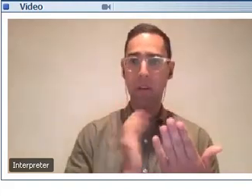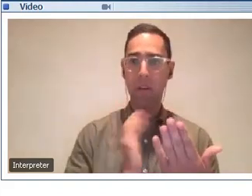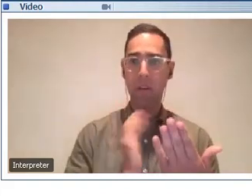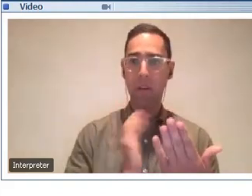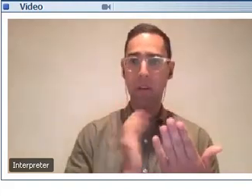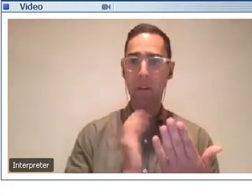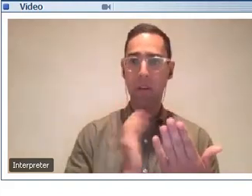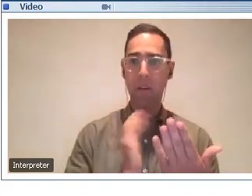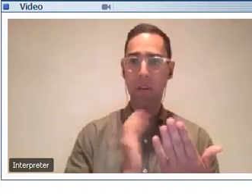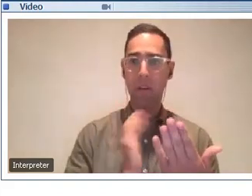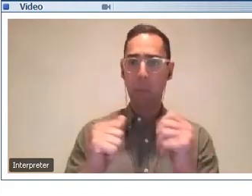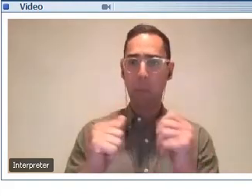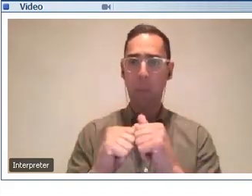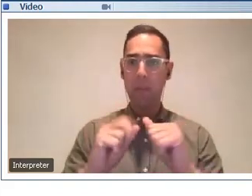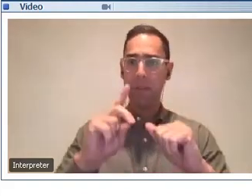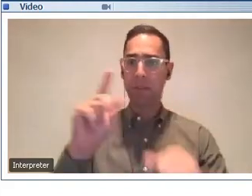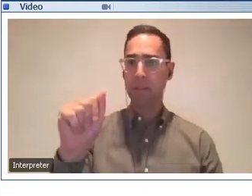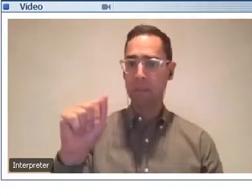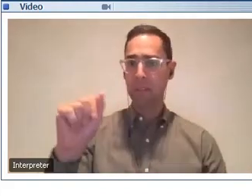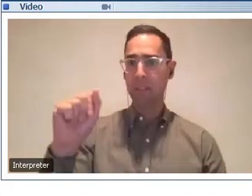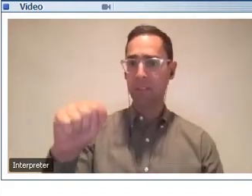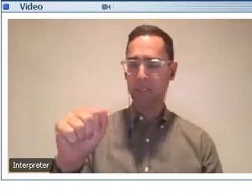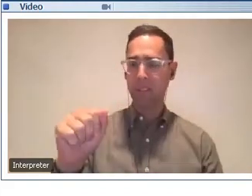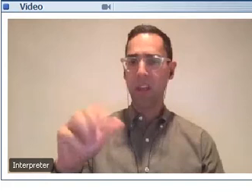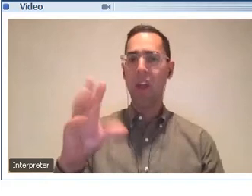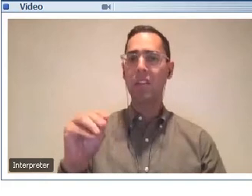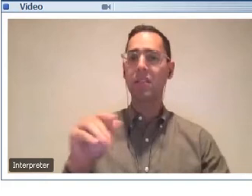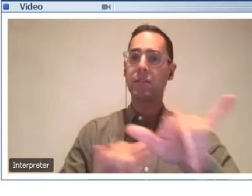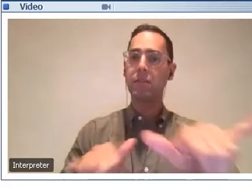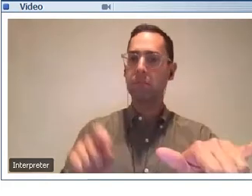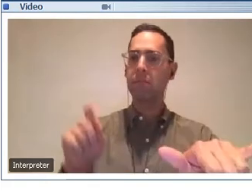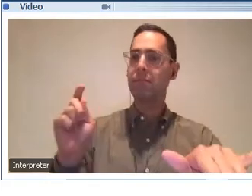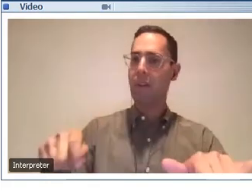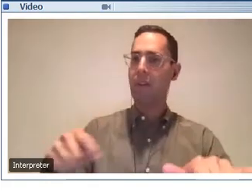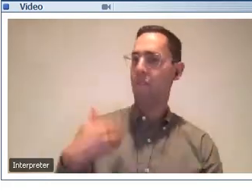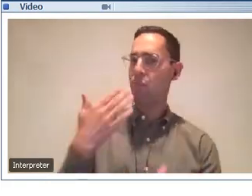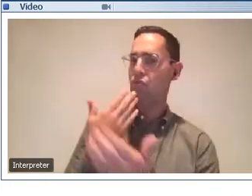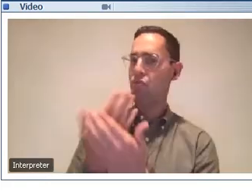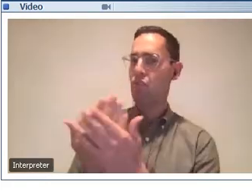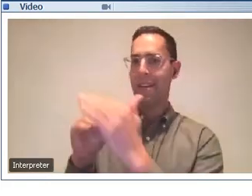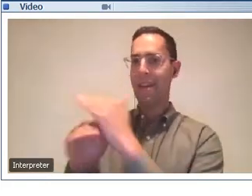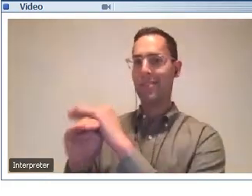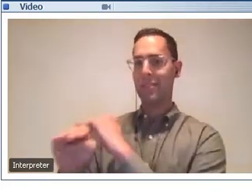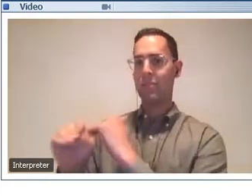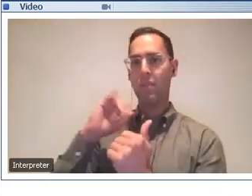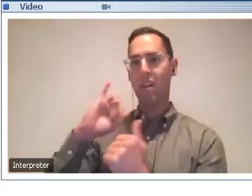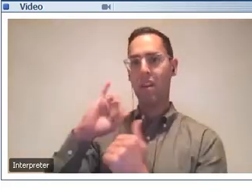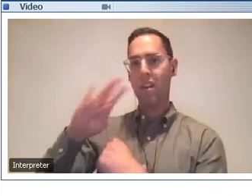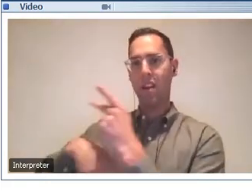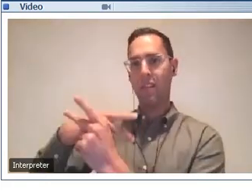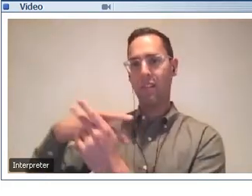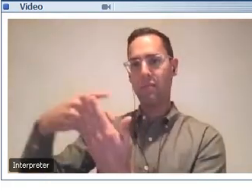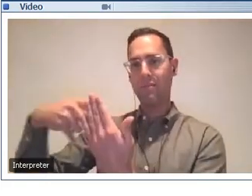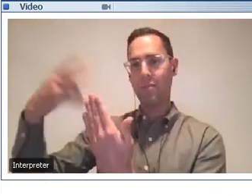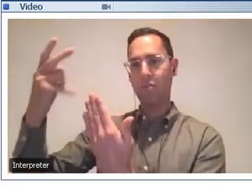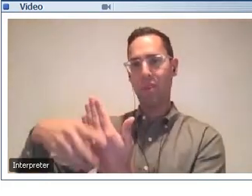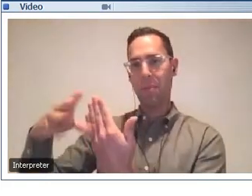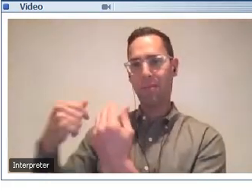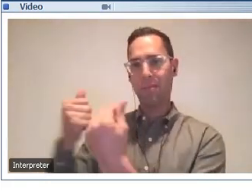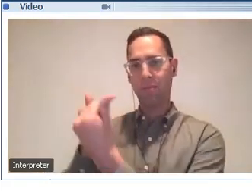disabilities, but we need the ability to access those programs, supports, and expertise. And that access